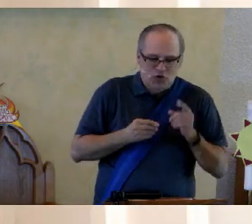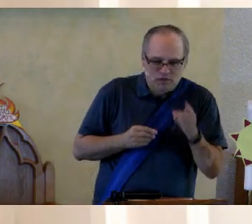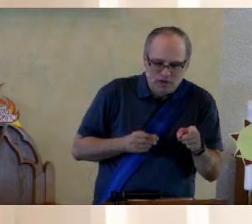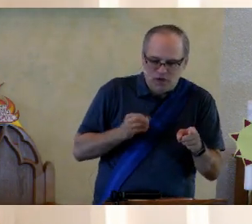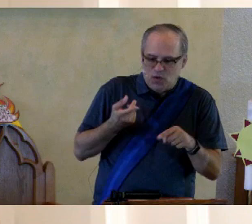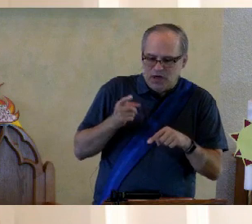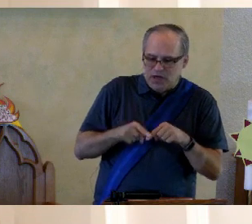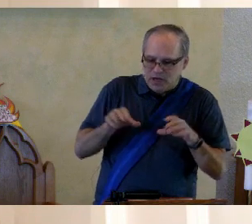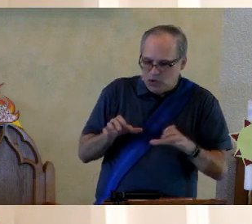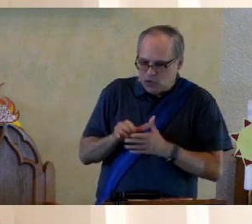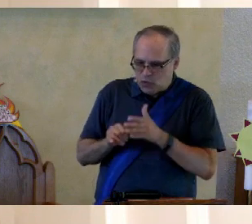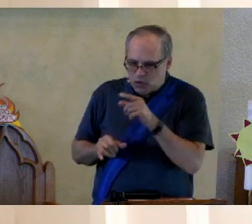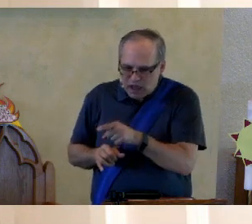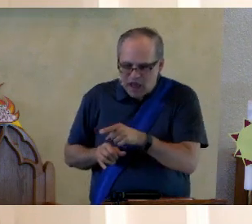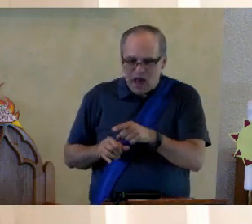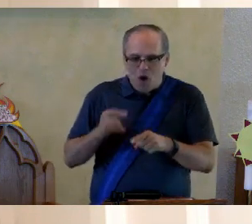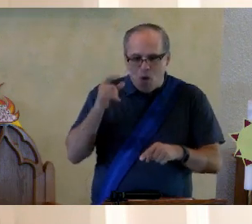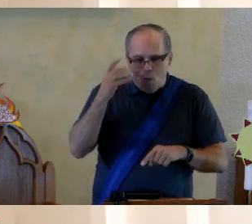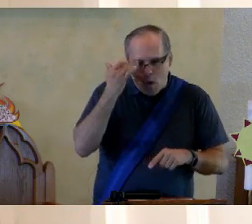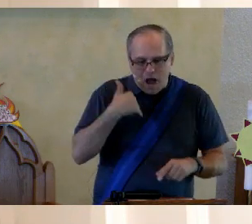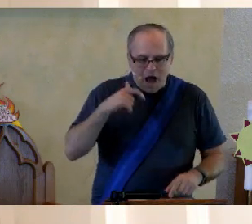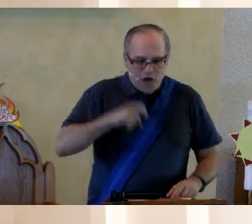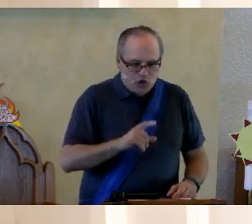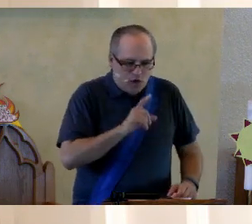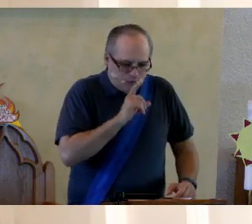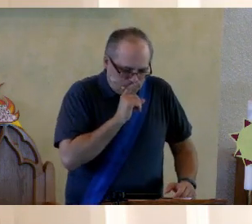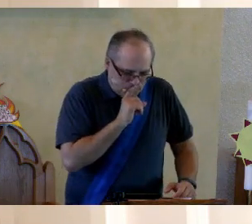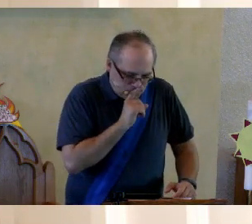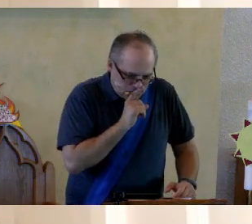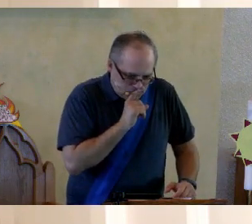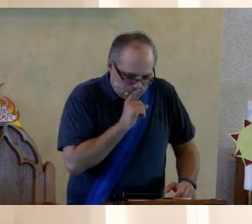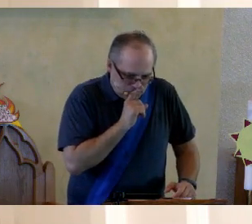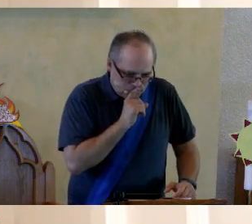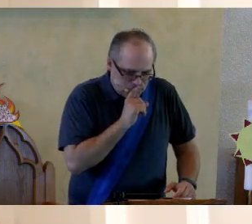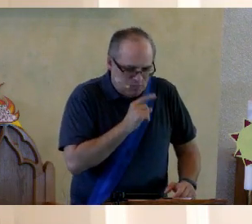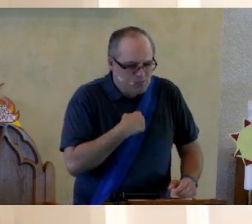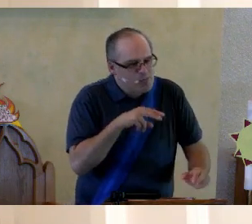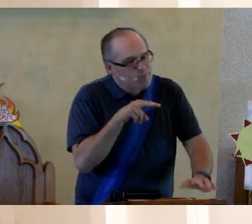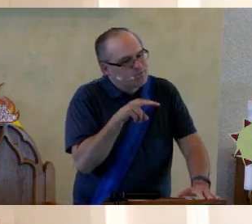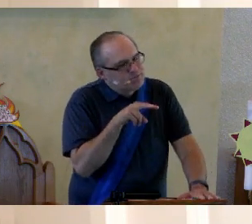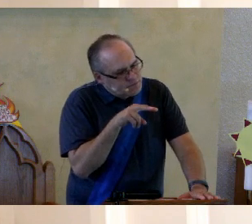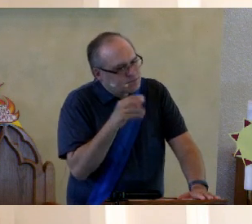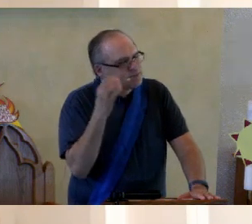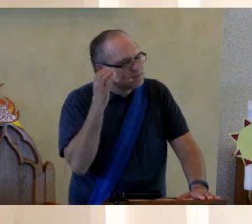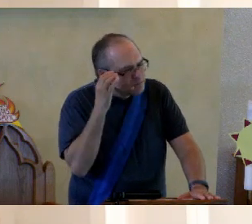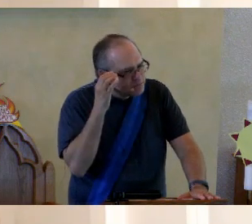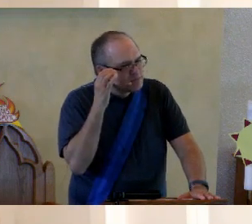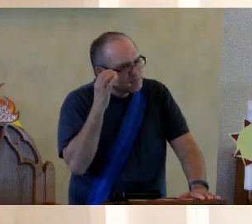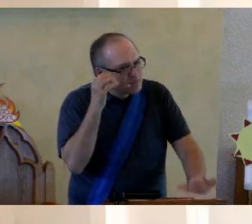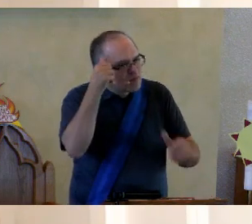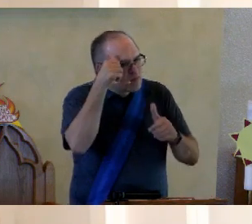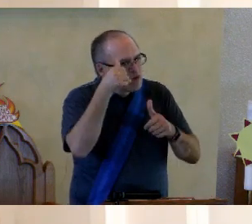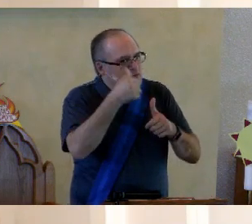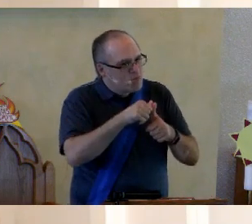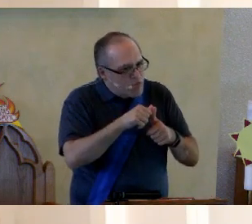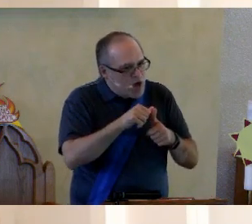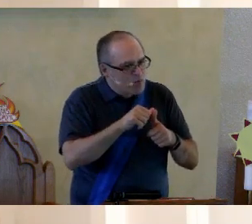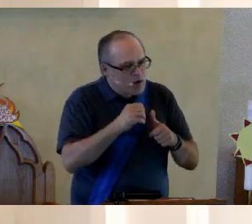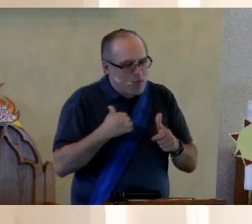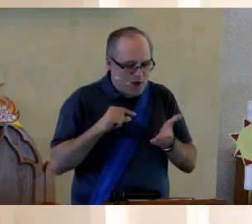or why I should just keep my mouth shut." In talking with him, I recalled a poem I was required to commit to memory while